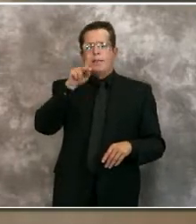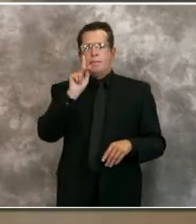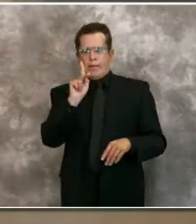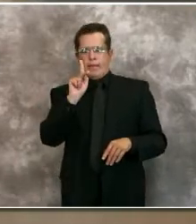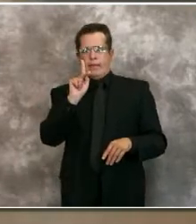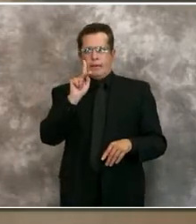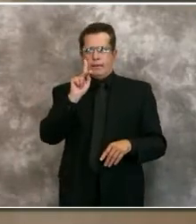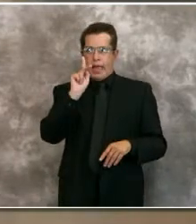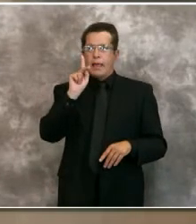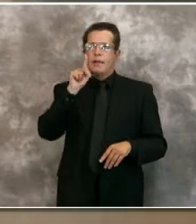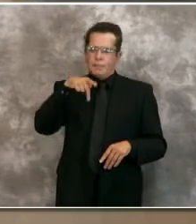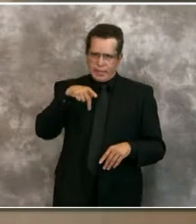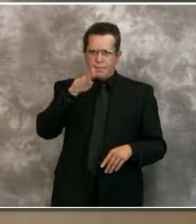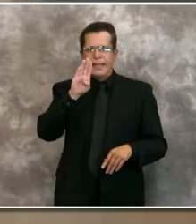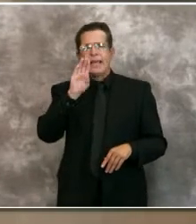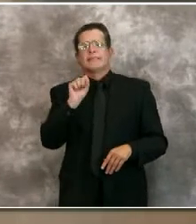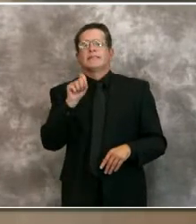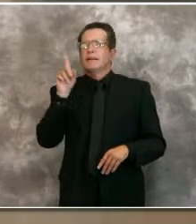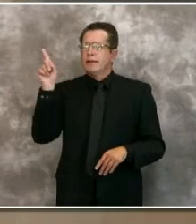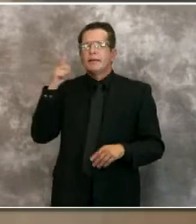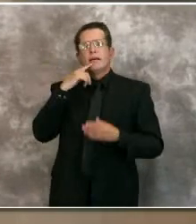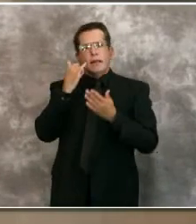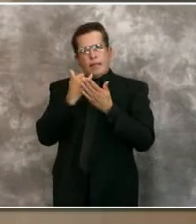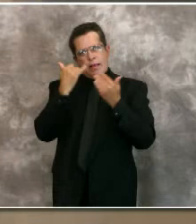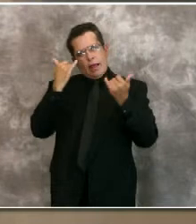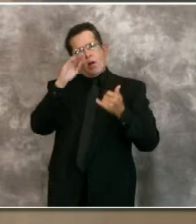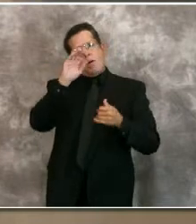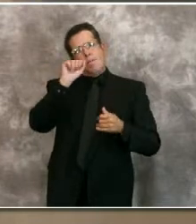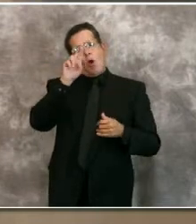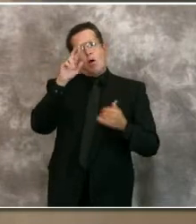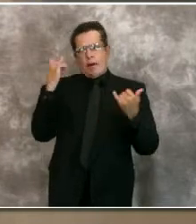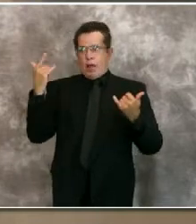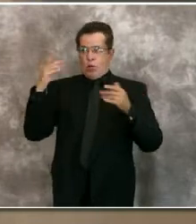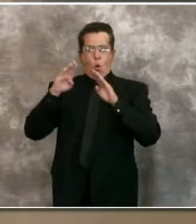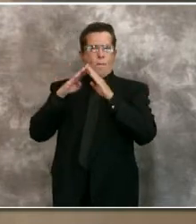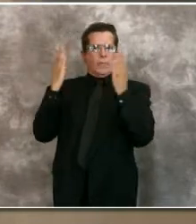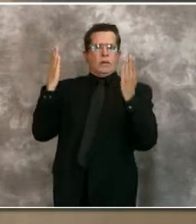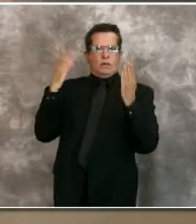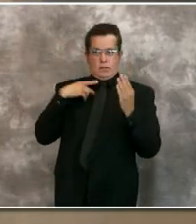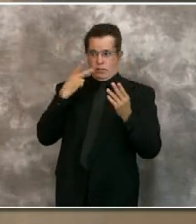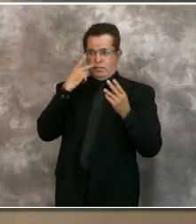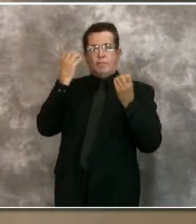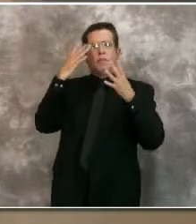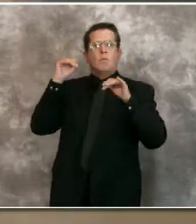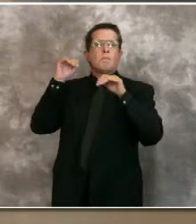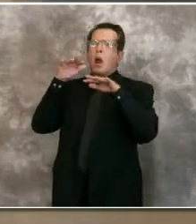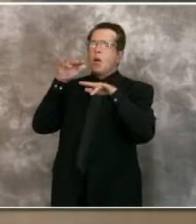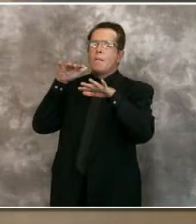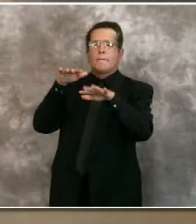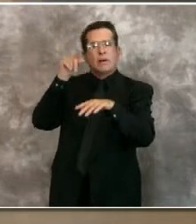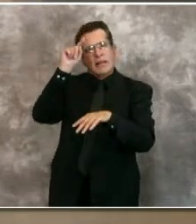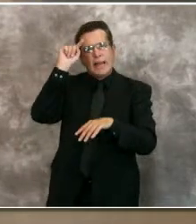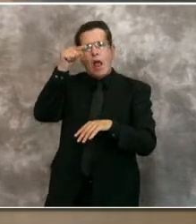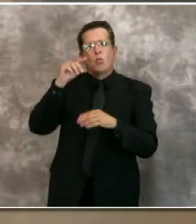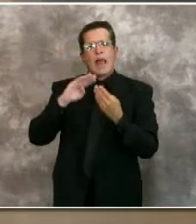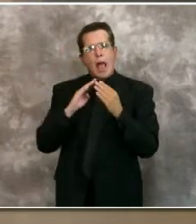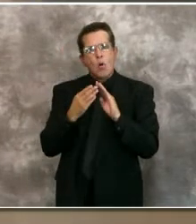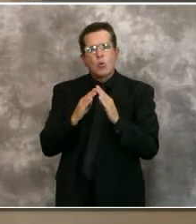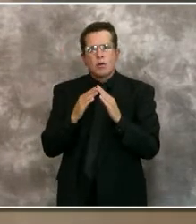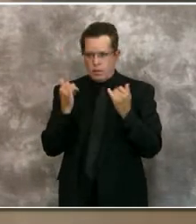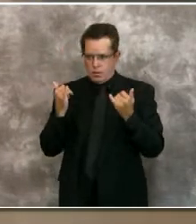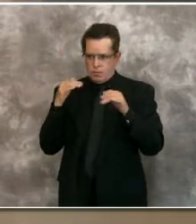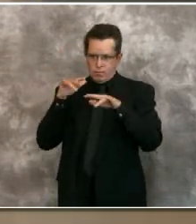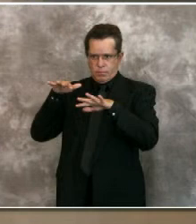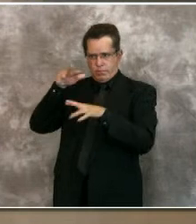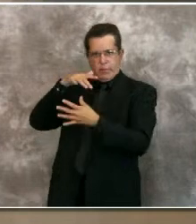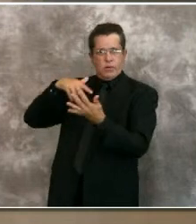Thanks for your time. Now that bars and clubs are reopening, over the weekend there were some scenes of sort of large gatherings outside some downtown establishments.